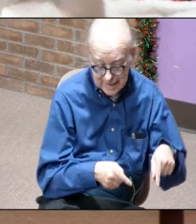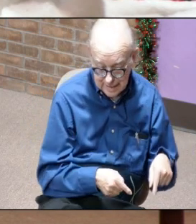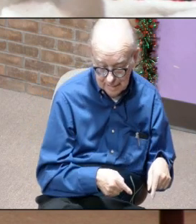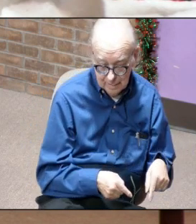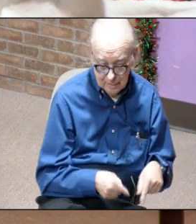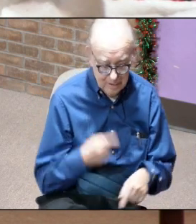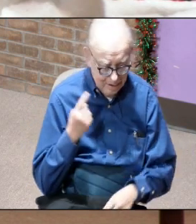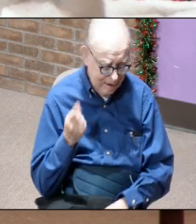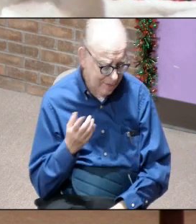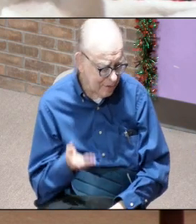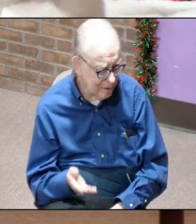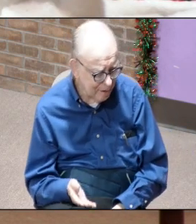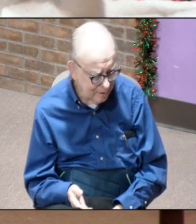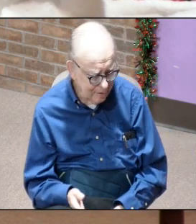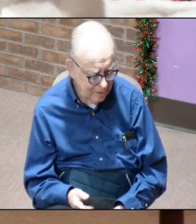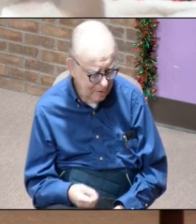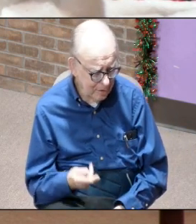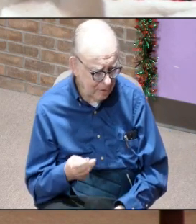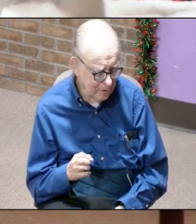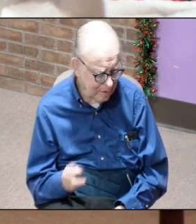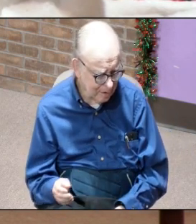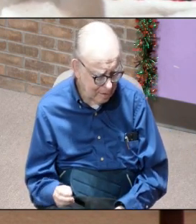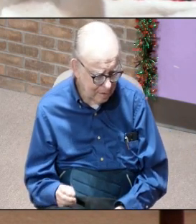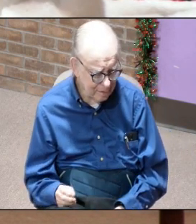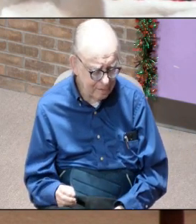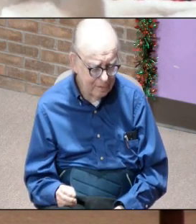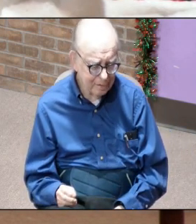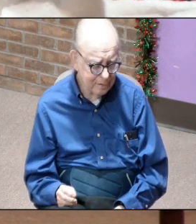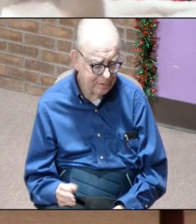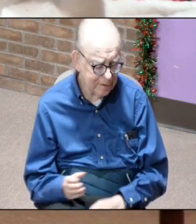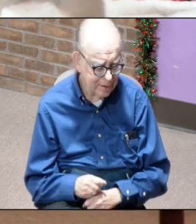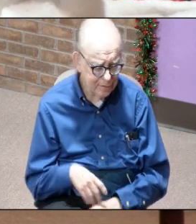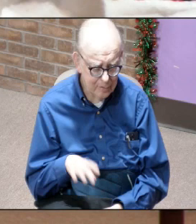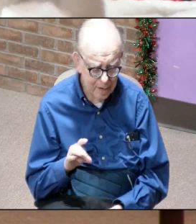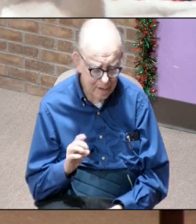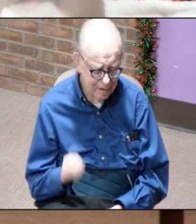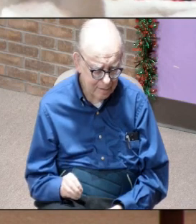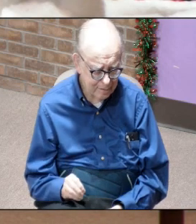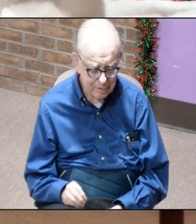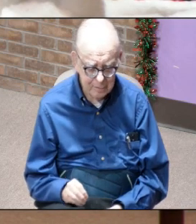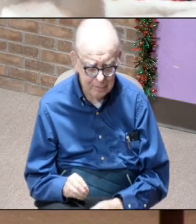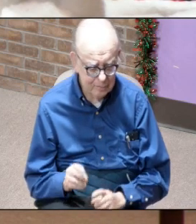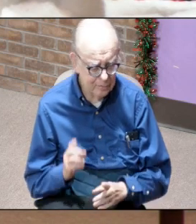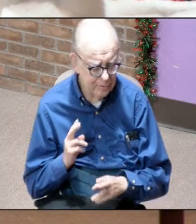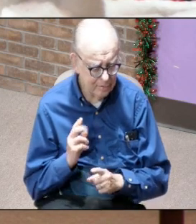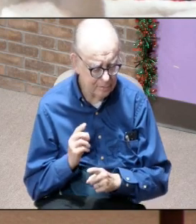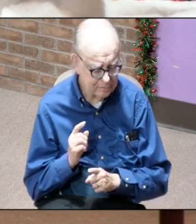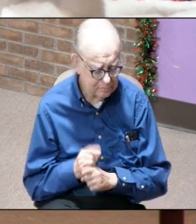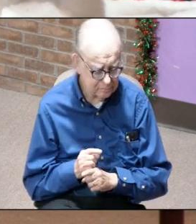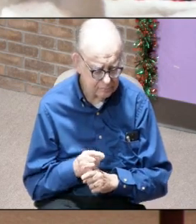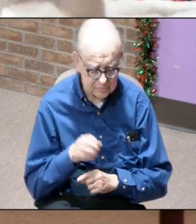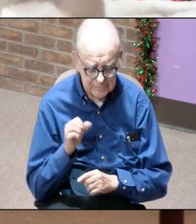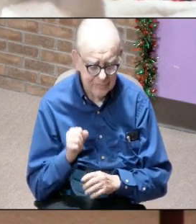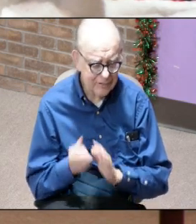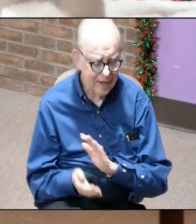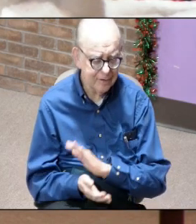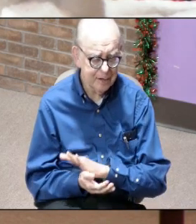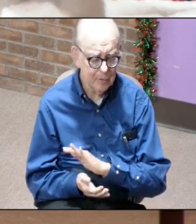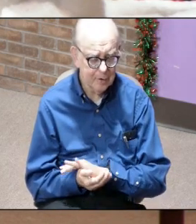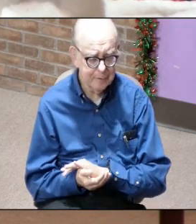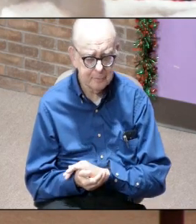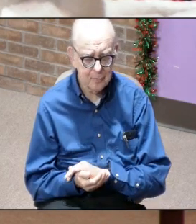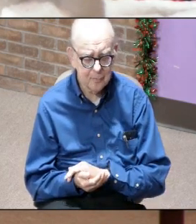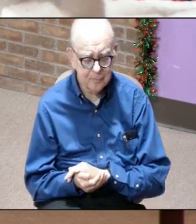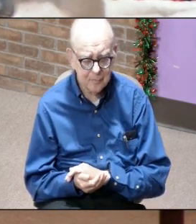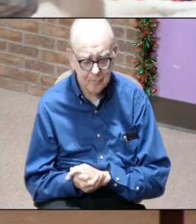I thought, dude, lady, chill out. It's Saturday morning.